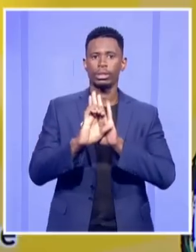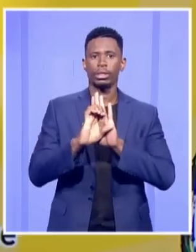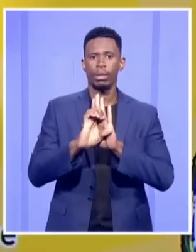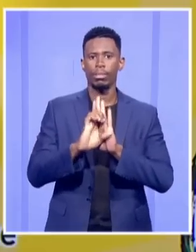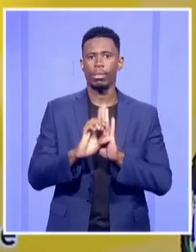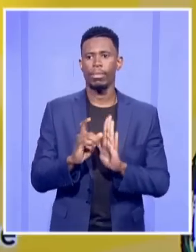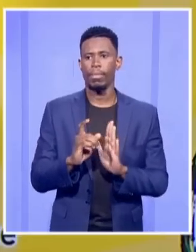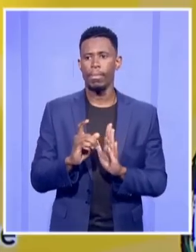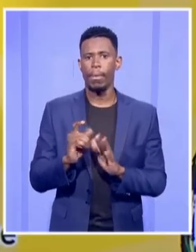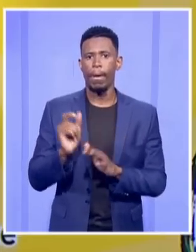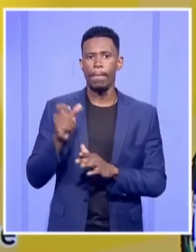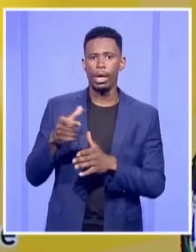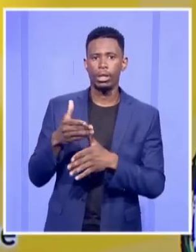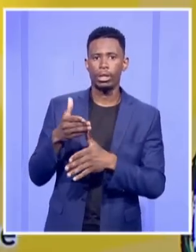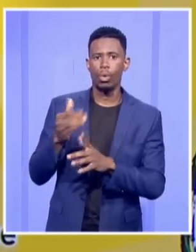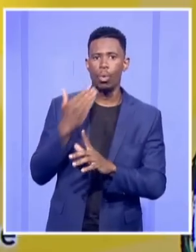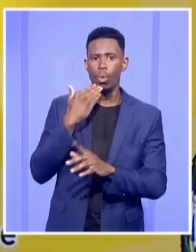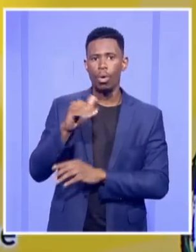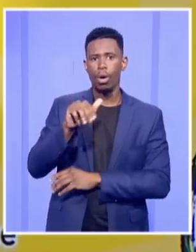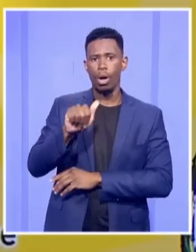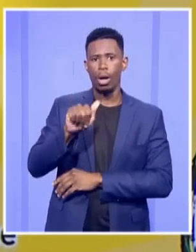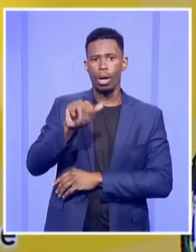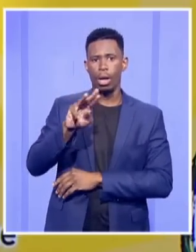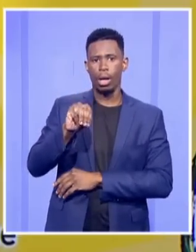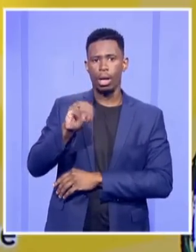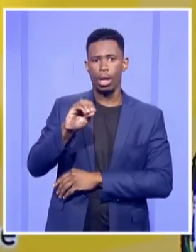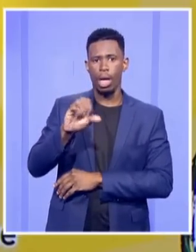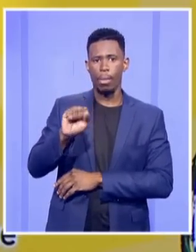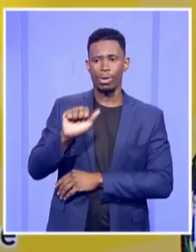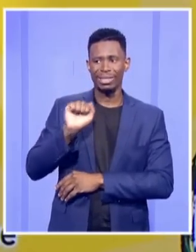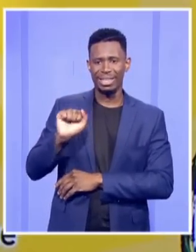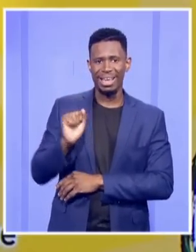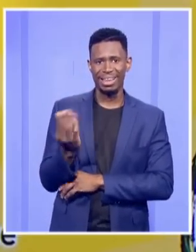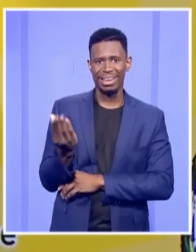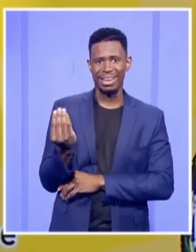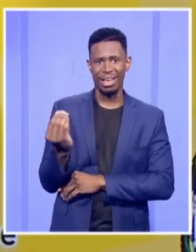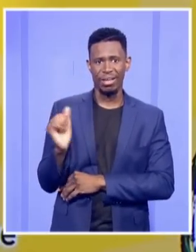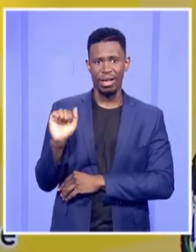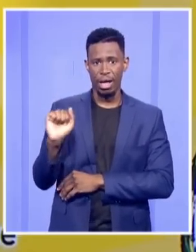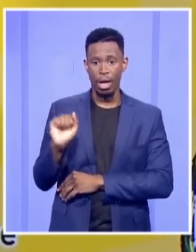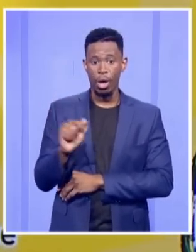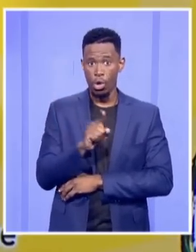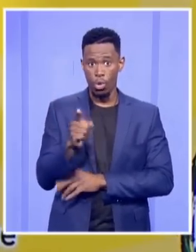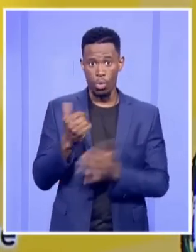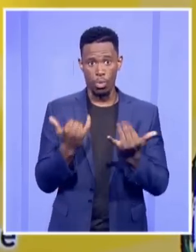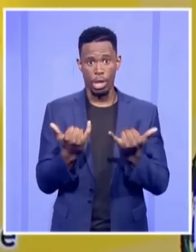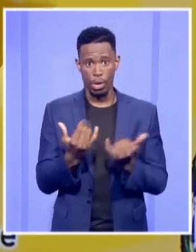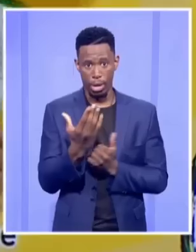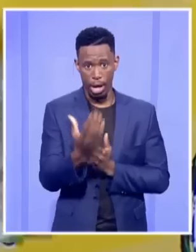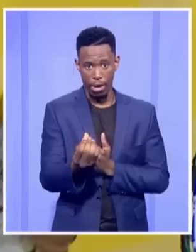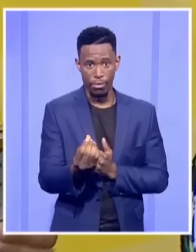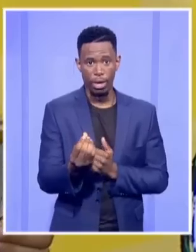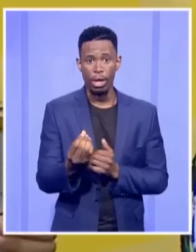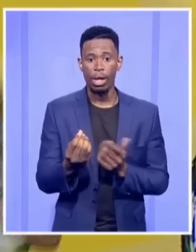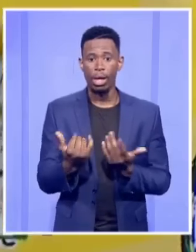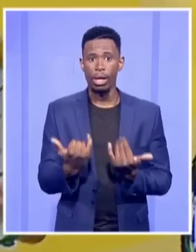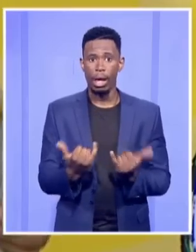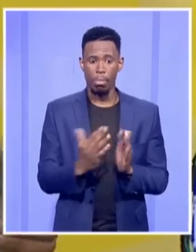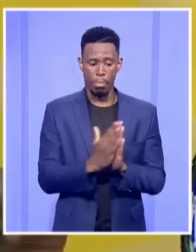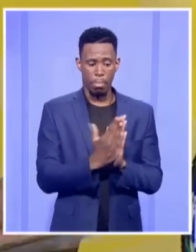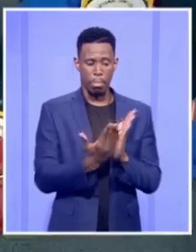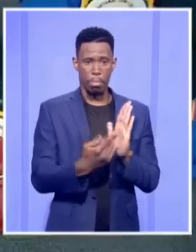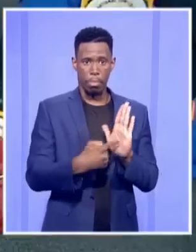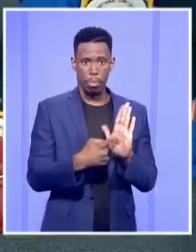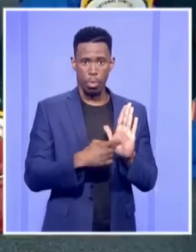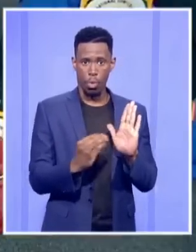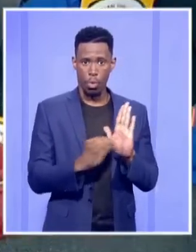Comrade Amos Paho's number is the one that you have, not the one that is here. I'm sure all